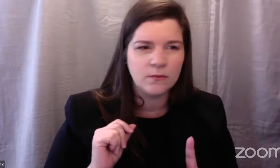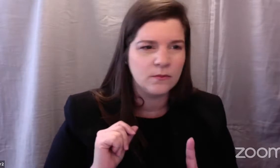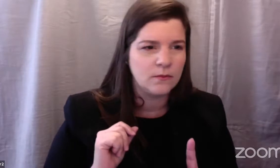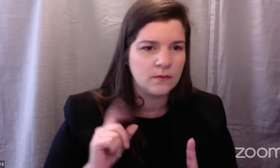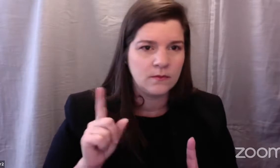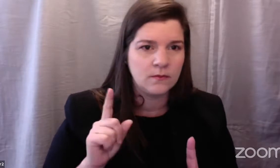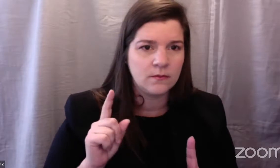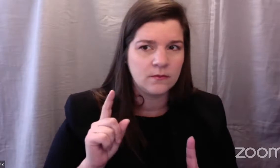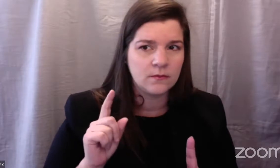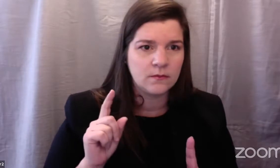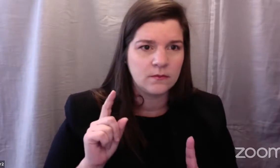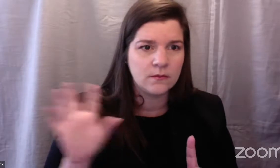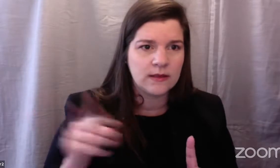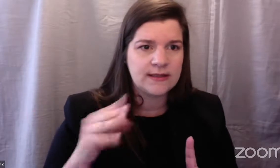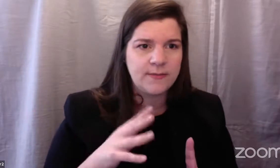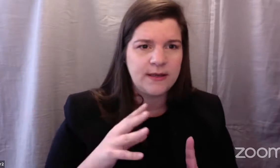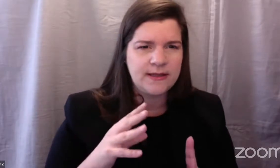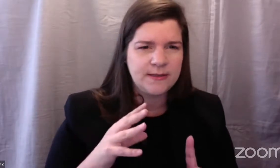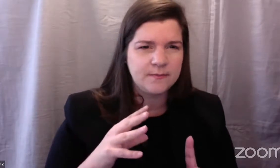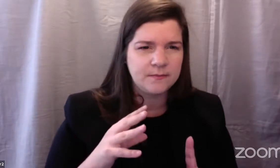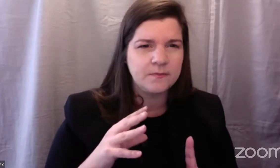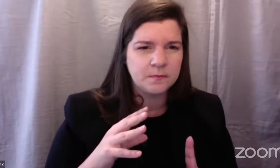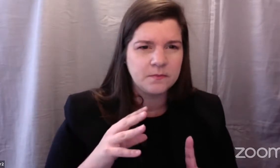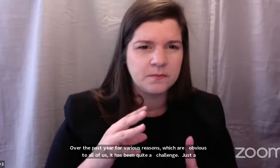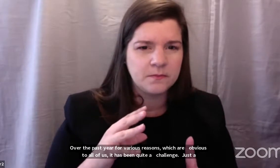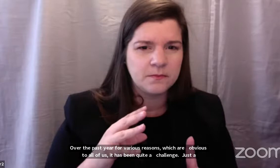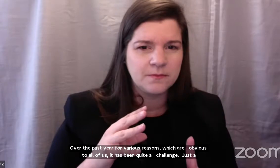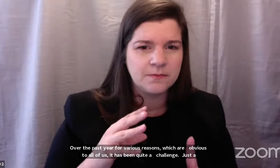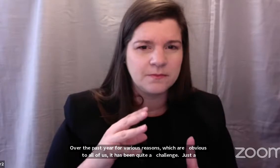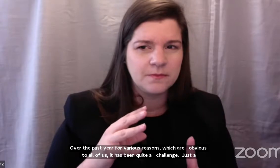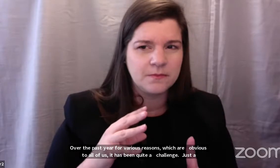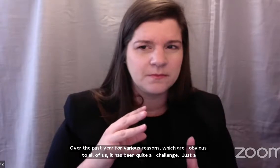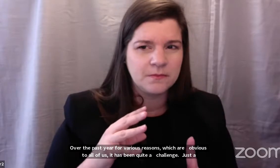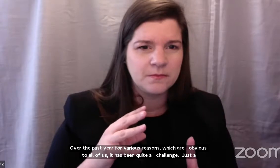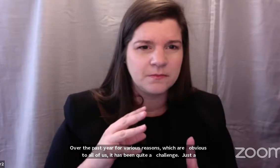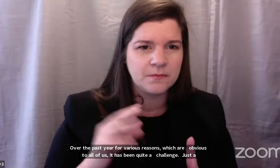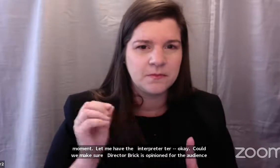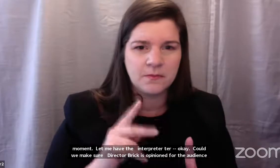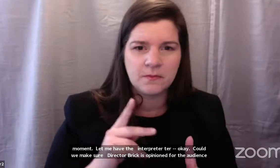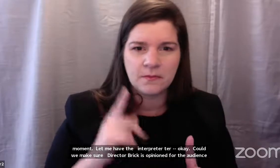testimony? Is he pinned?